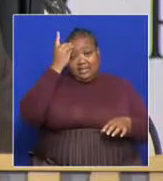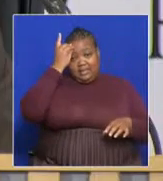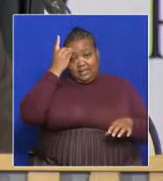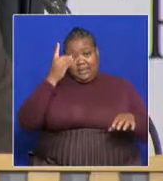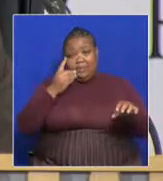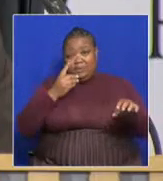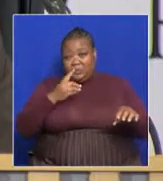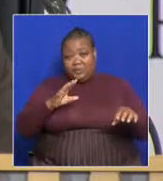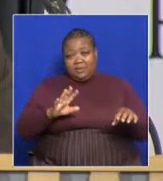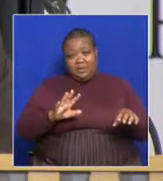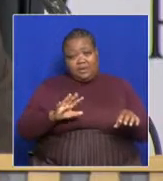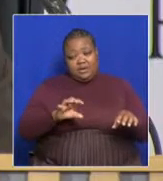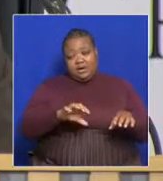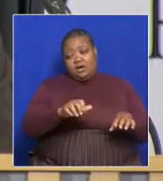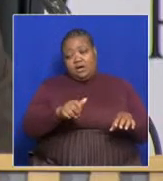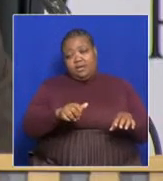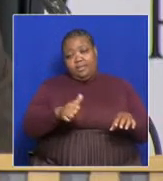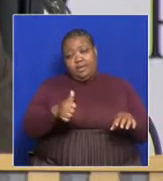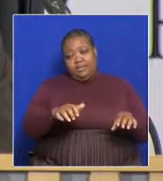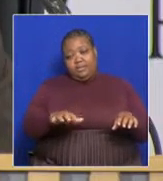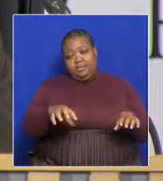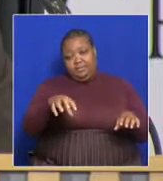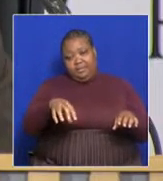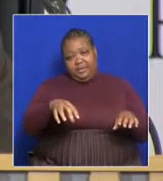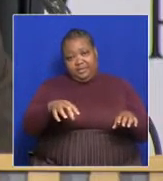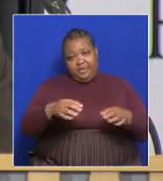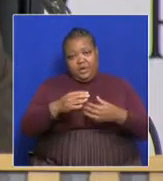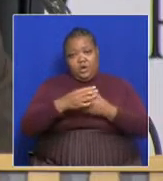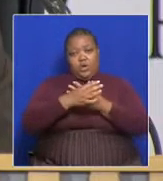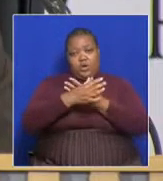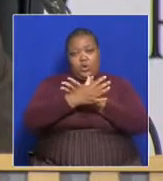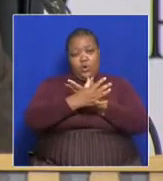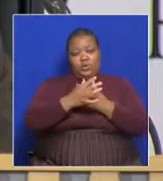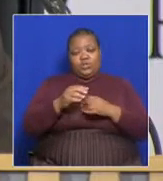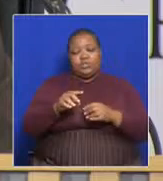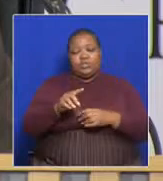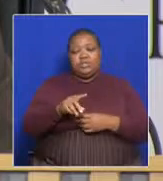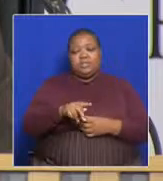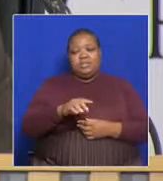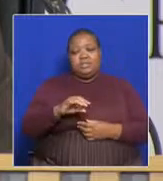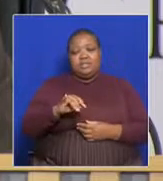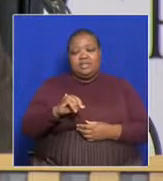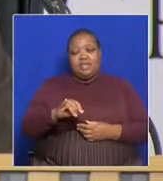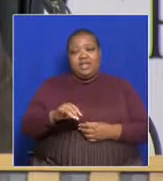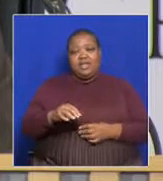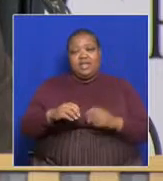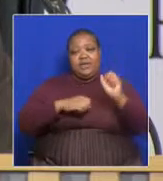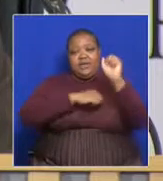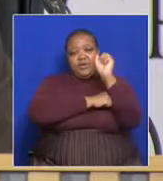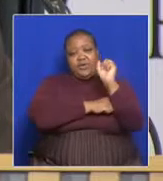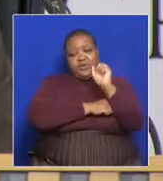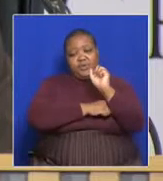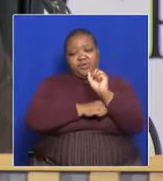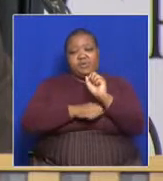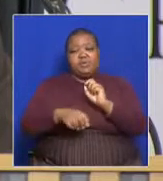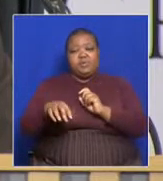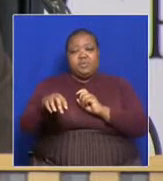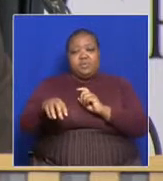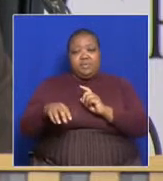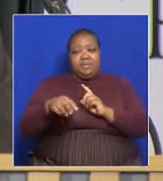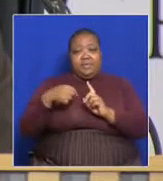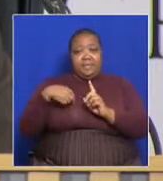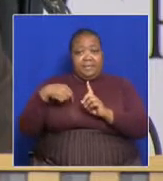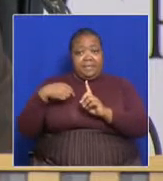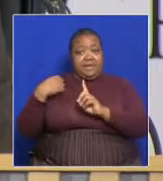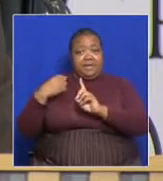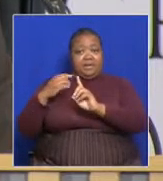or DPCI office that falls squarely under the responsibility of Brigadier Nyuswa, not myself. So even